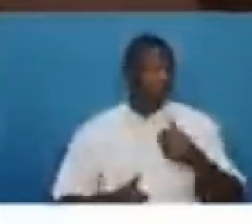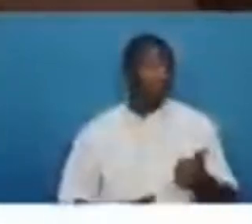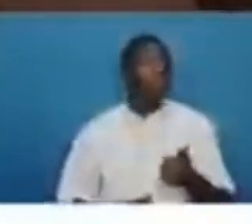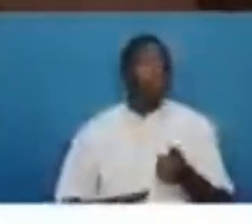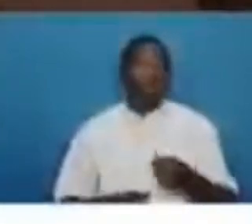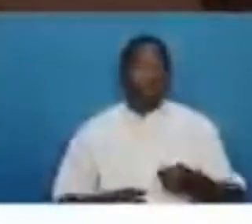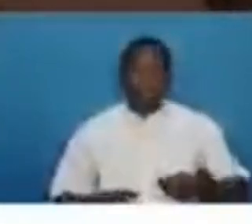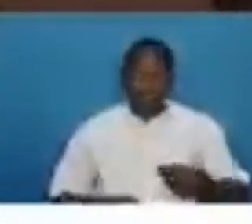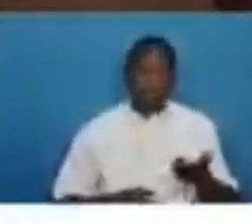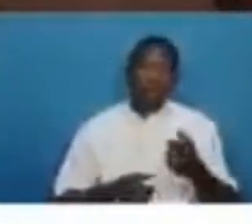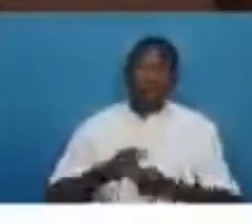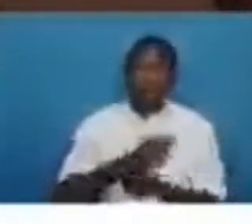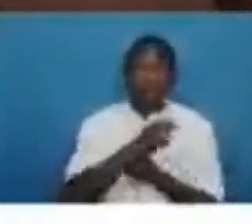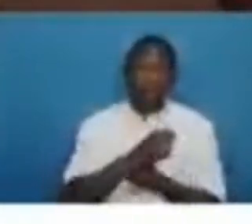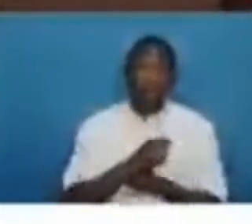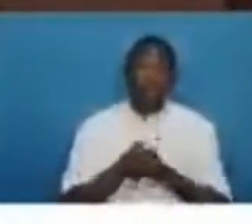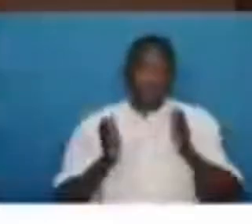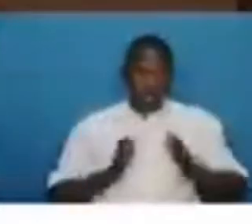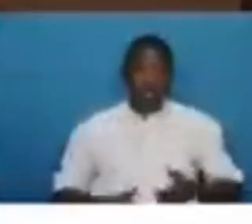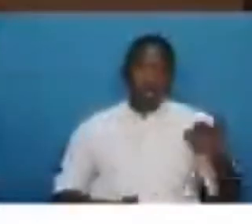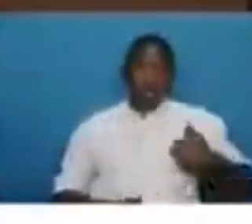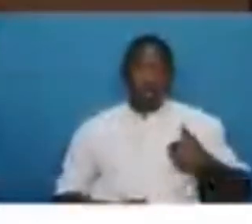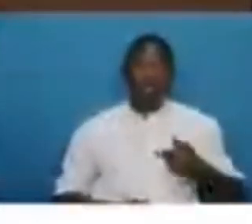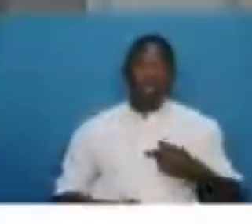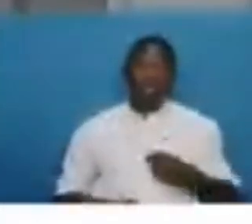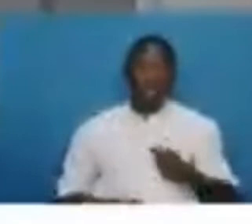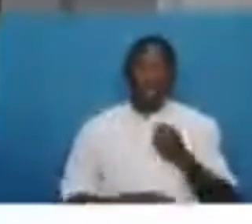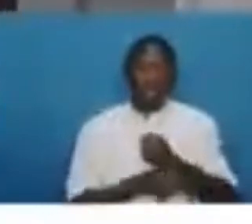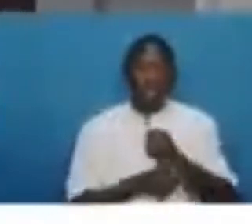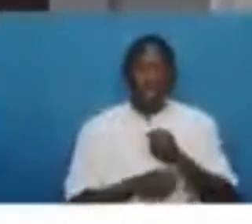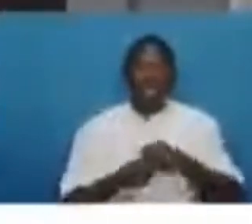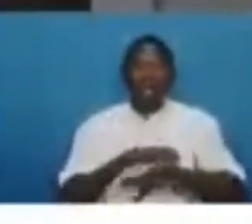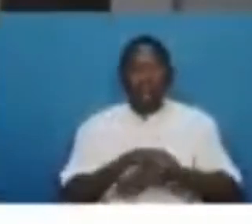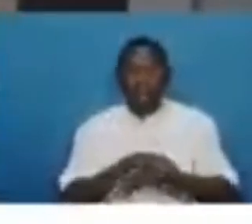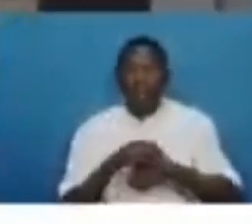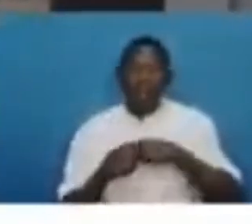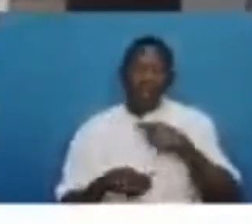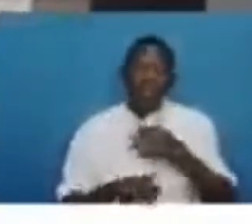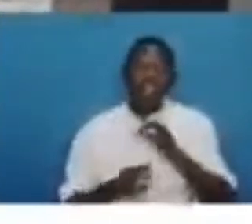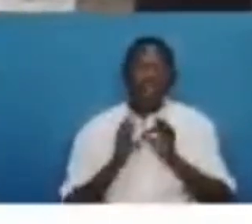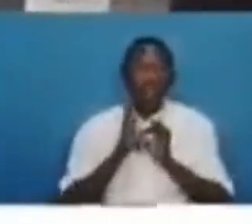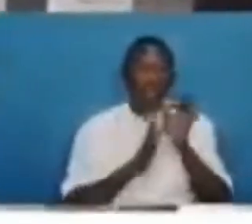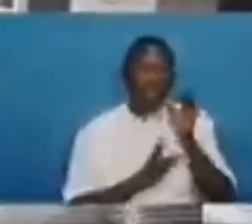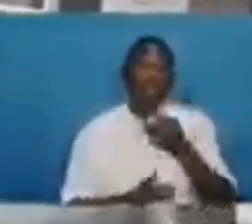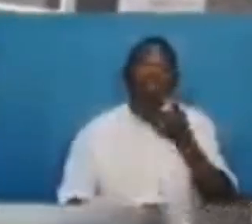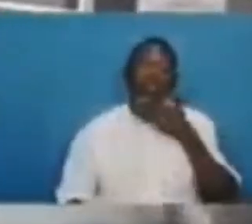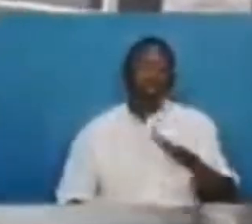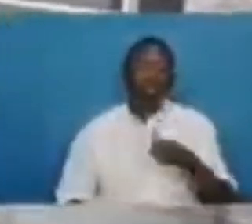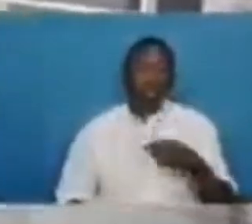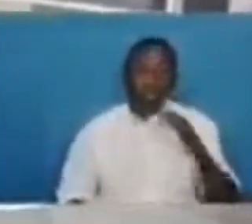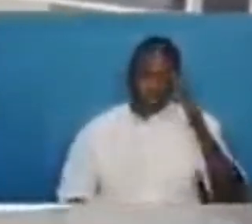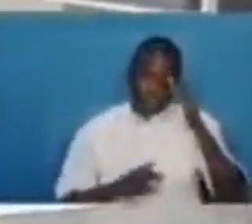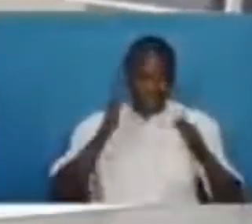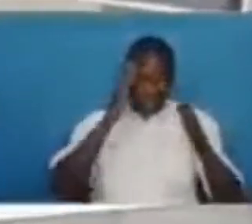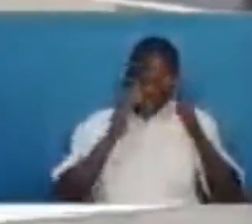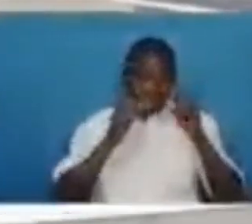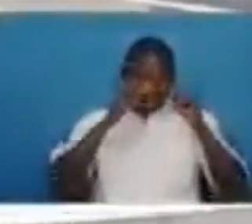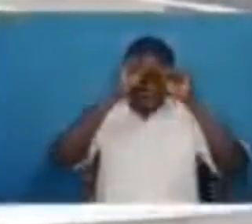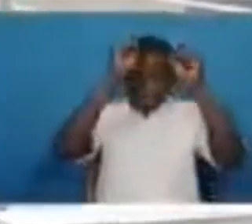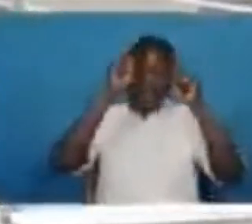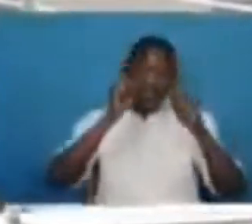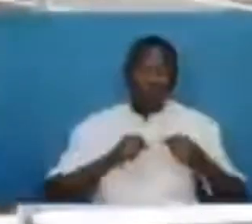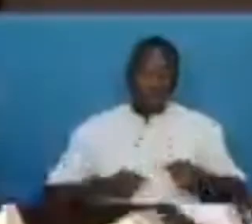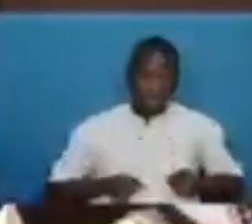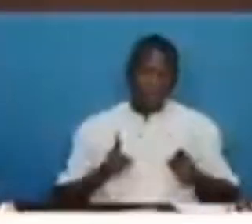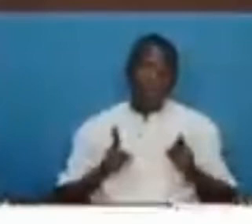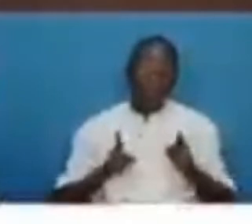investing in infrastructure and creating employment, especially for youths. He thanked the government for giving opportunity for people to invest in the